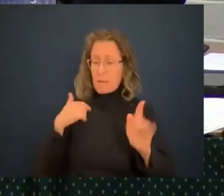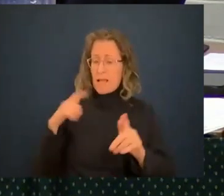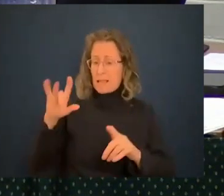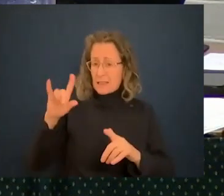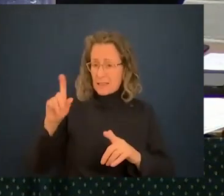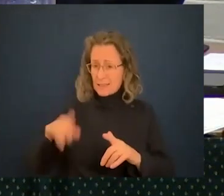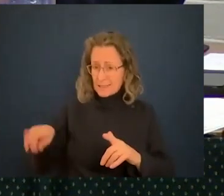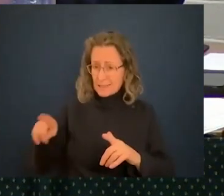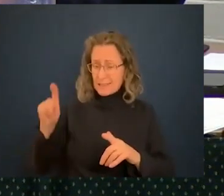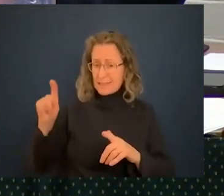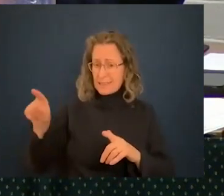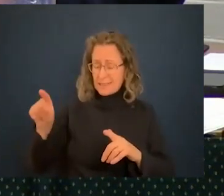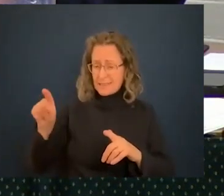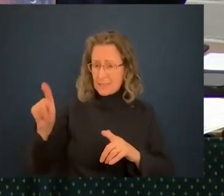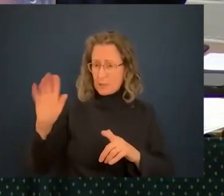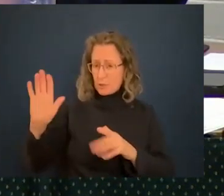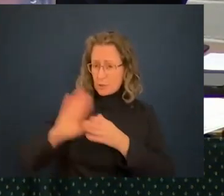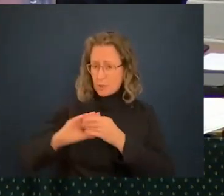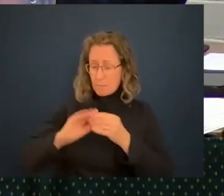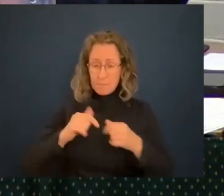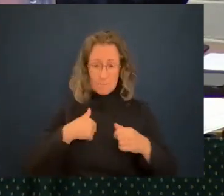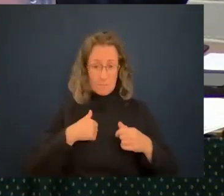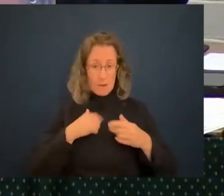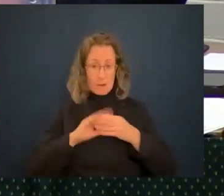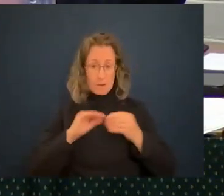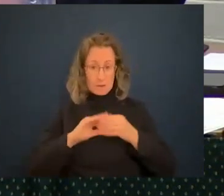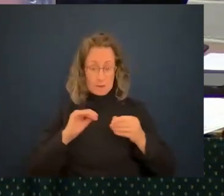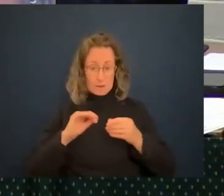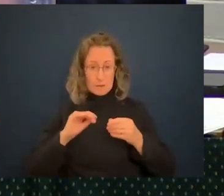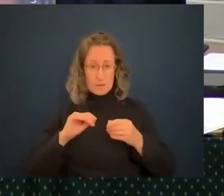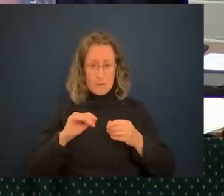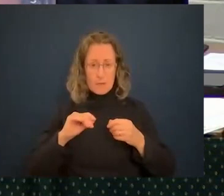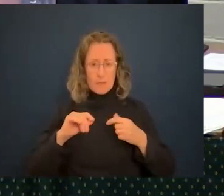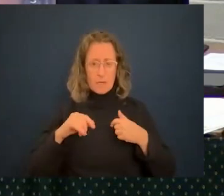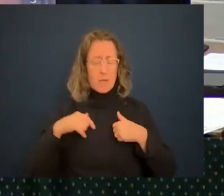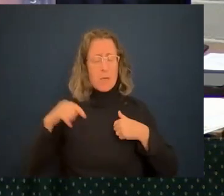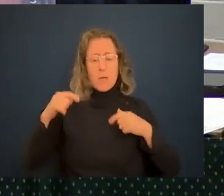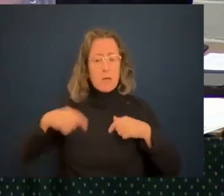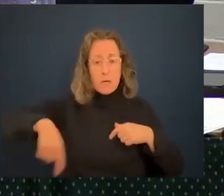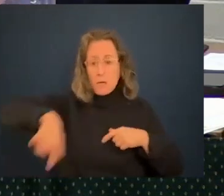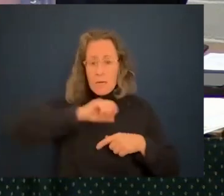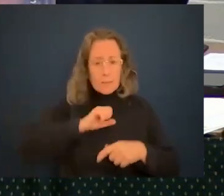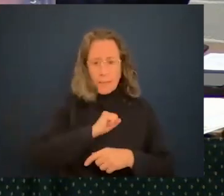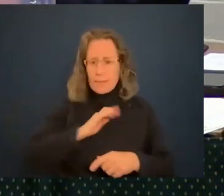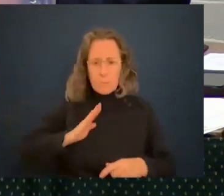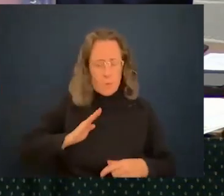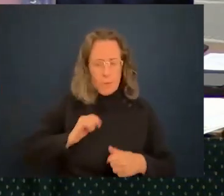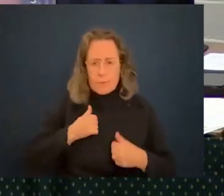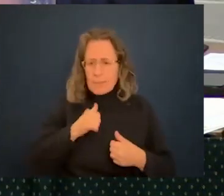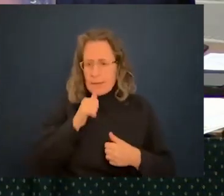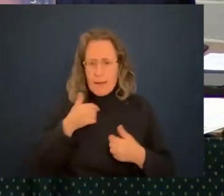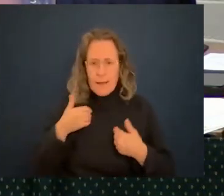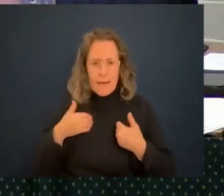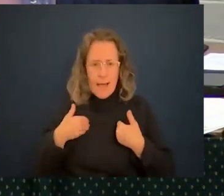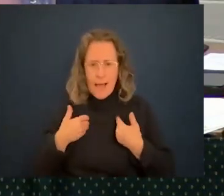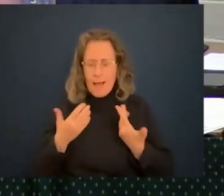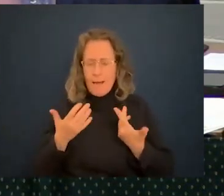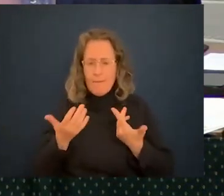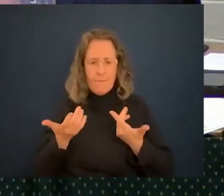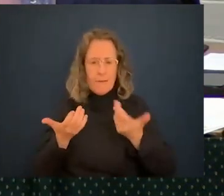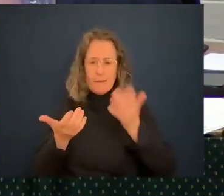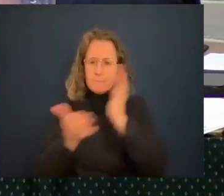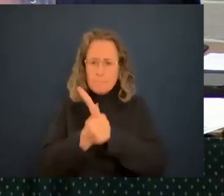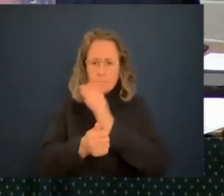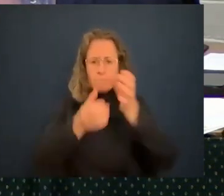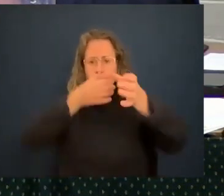and what I've said as well is that there is not the expertise in this room with all due respect